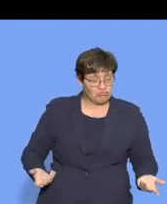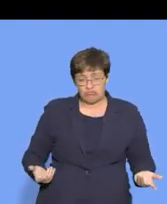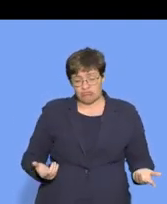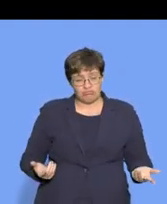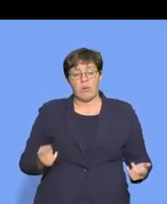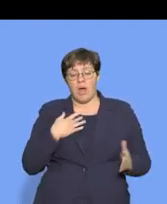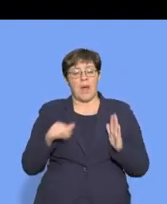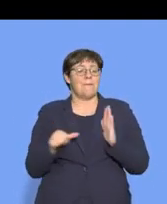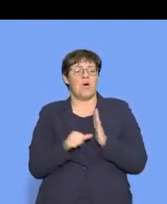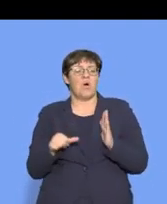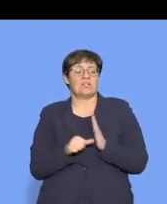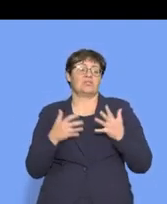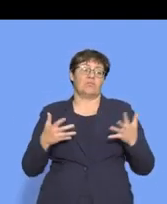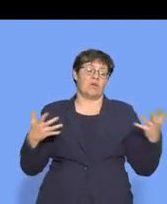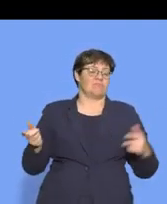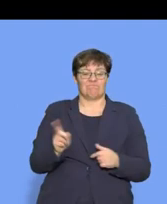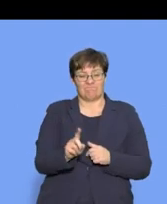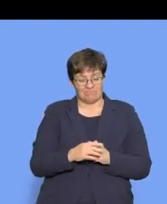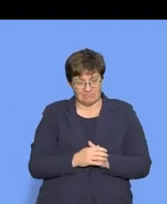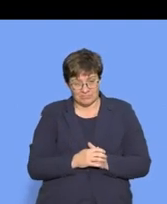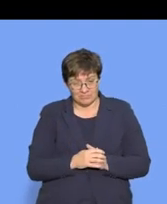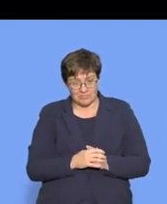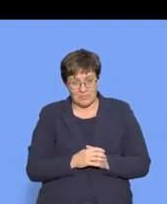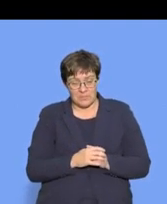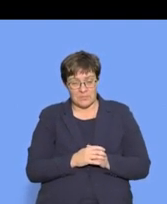important in photosynthesis.